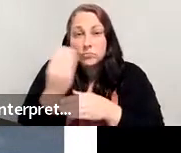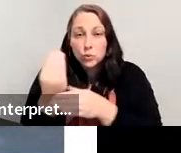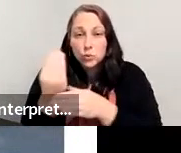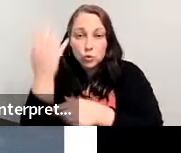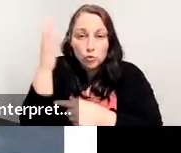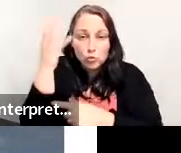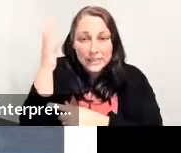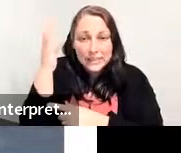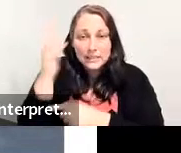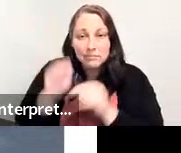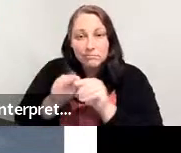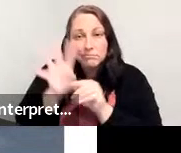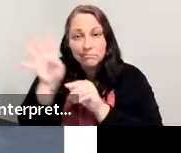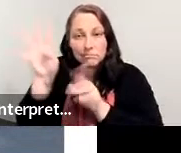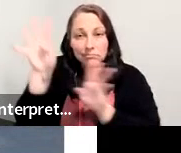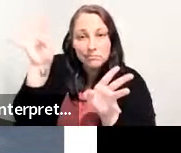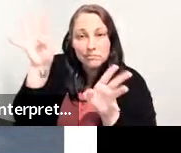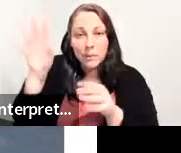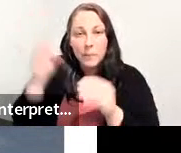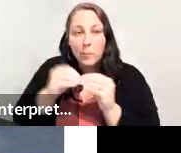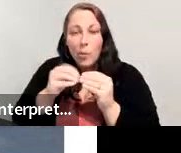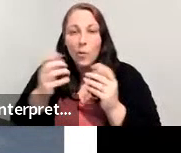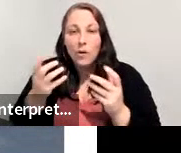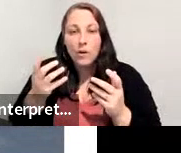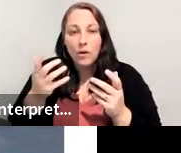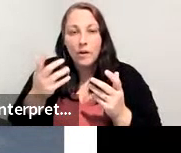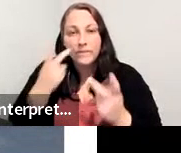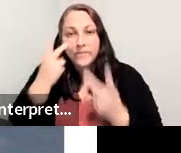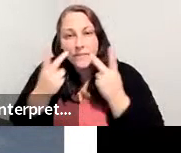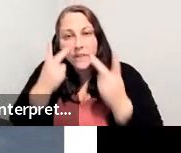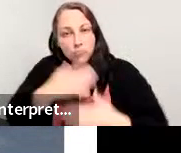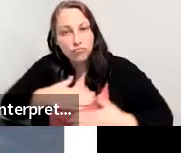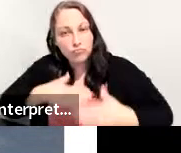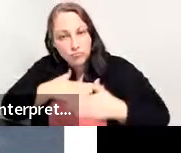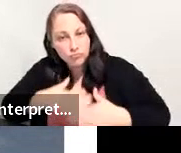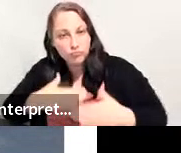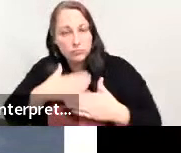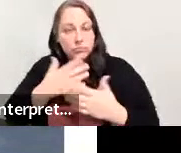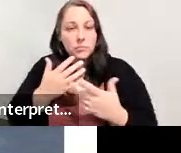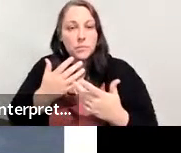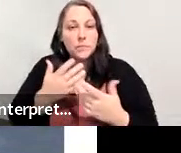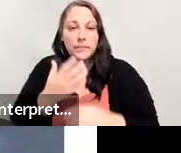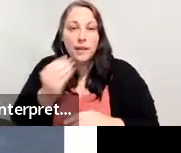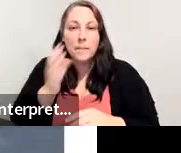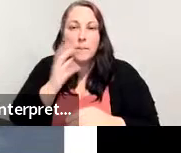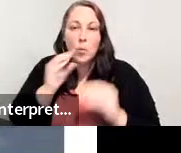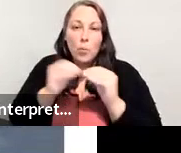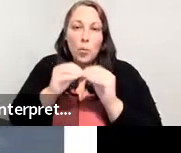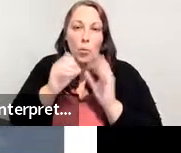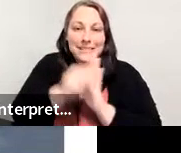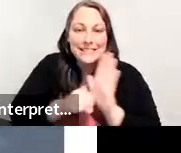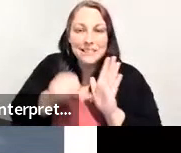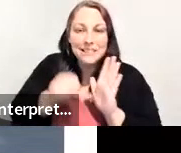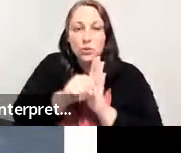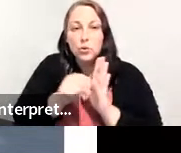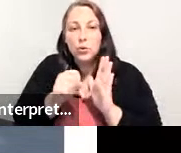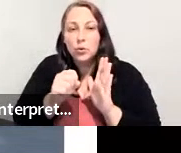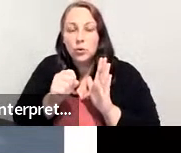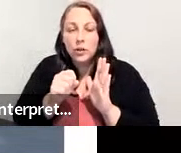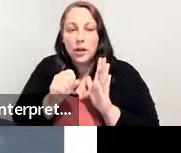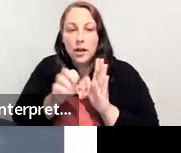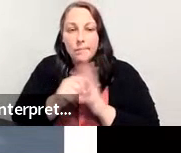interest. These are obviously 4 seasonal landscapes that will look to weave in like an orchestration of plants throughout the year